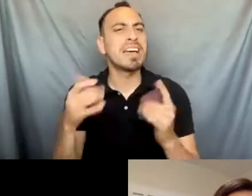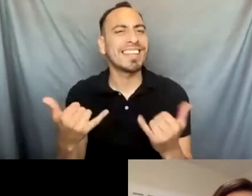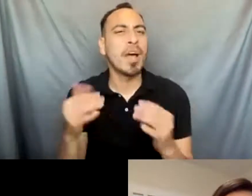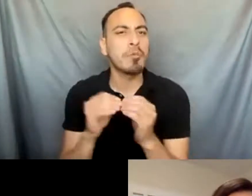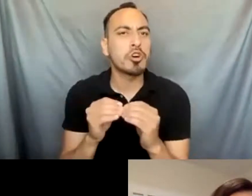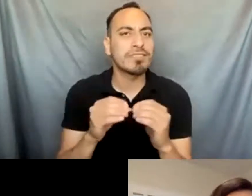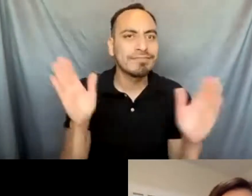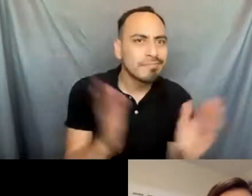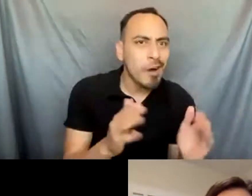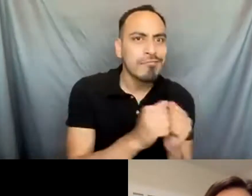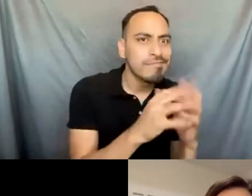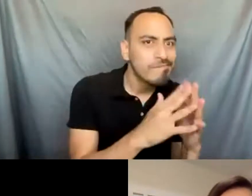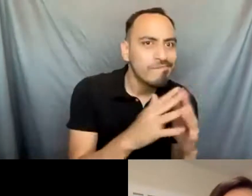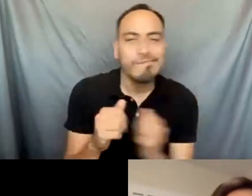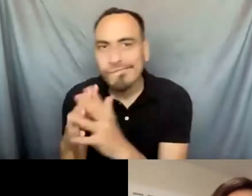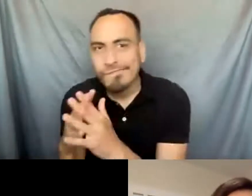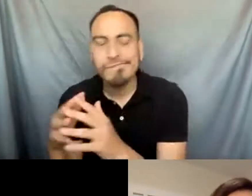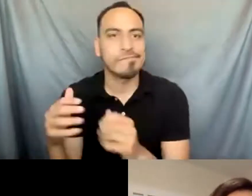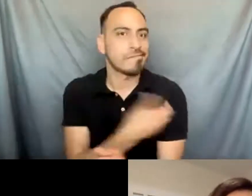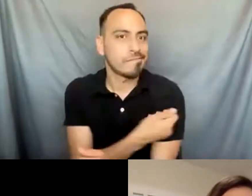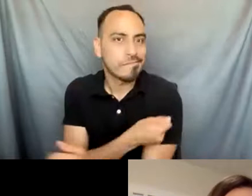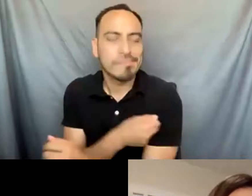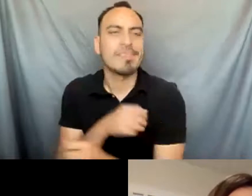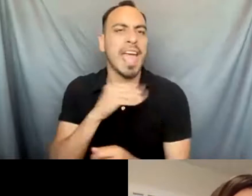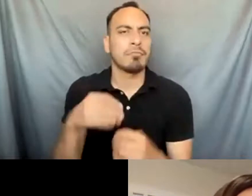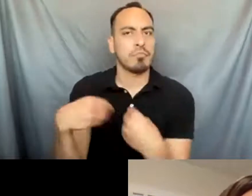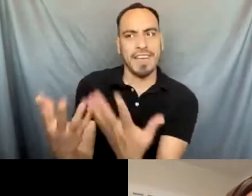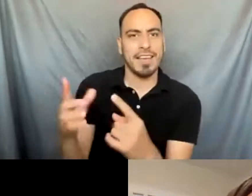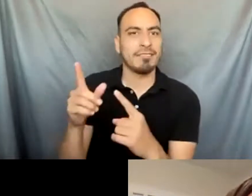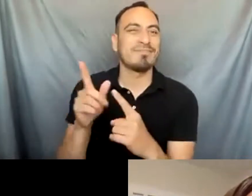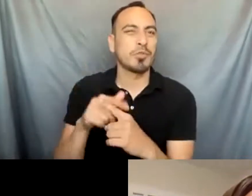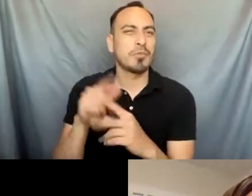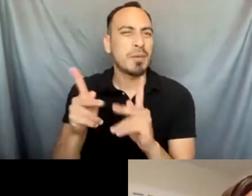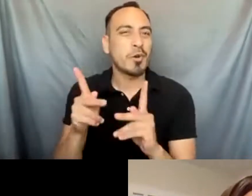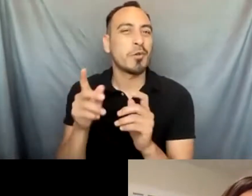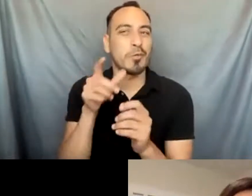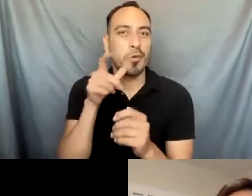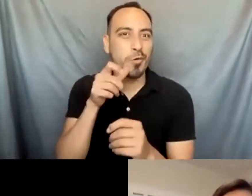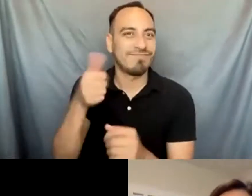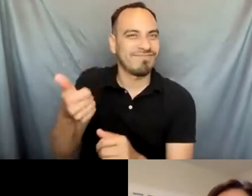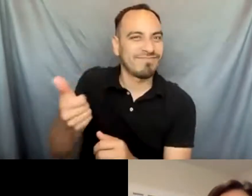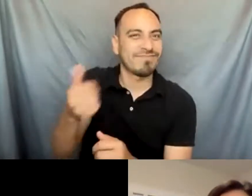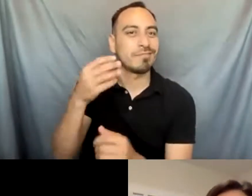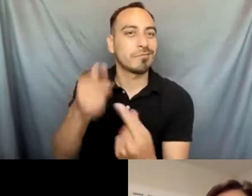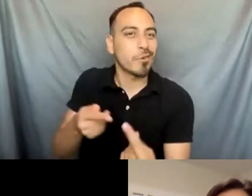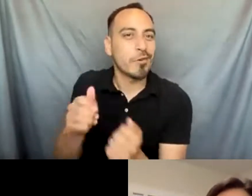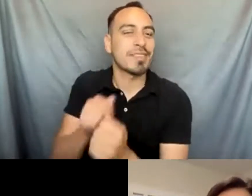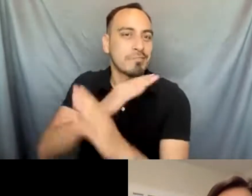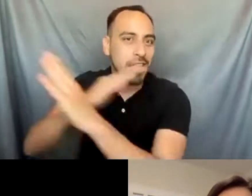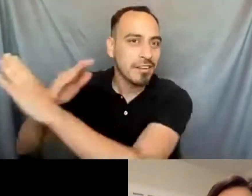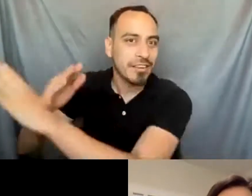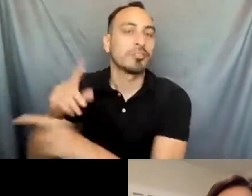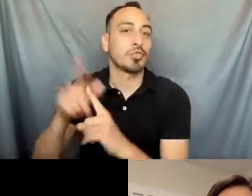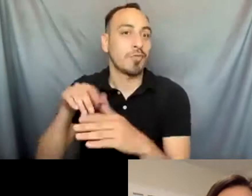who have transportation or other barriers, and to make sure that it's also convenient for people. So I'm not sure if you've seen in the news, we have a lot of different things